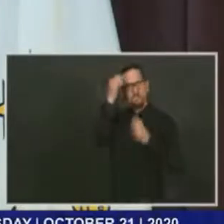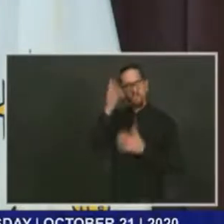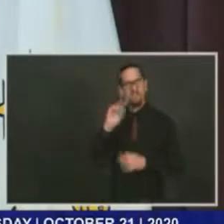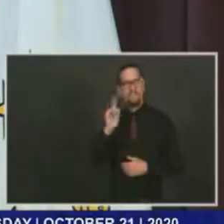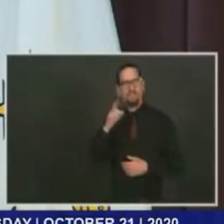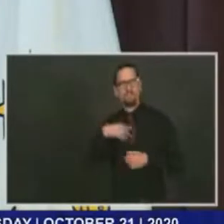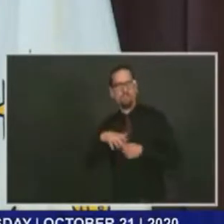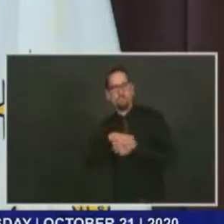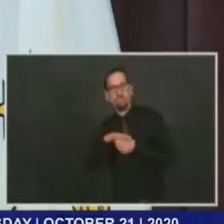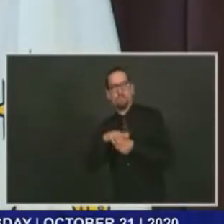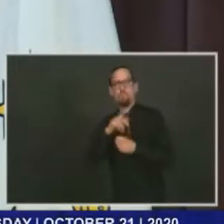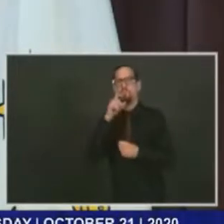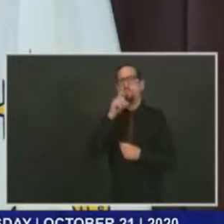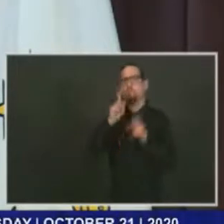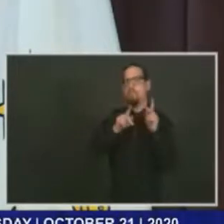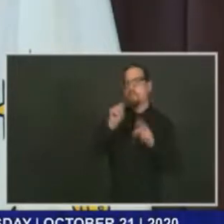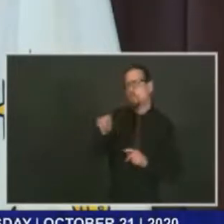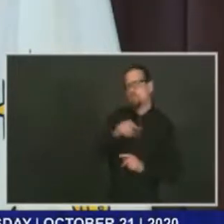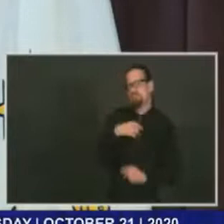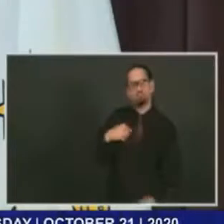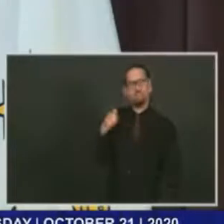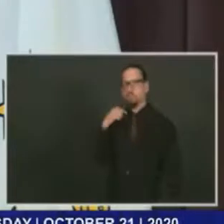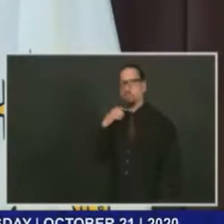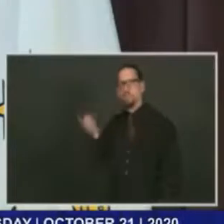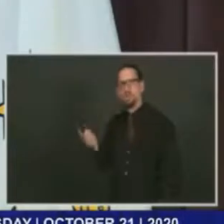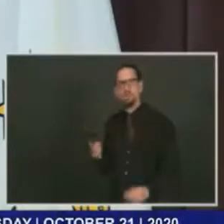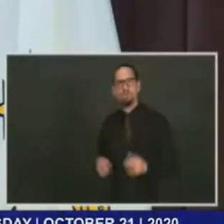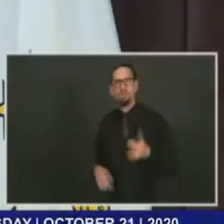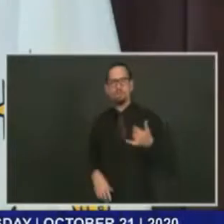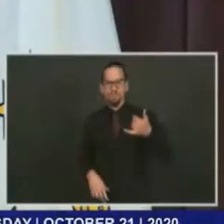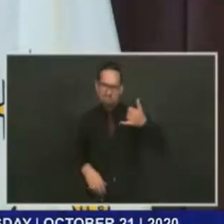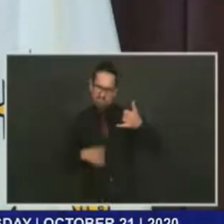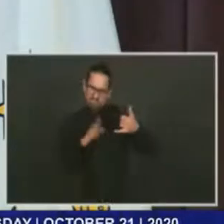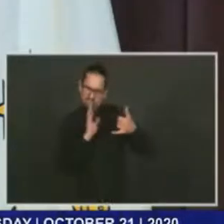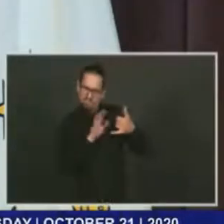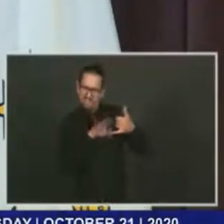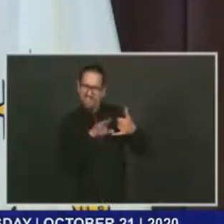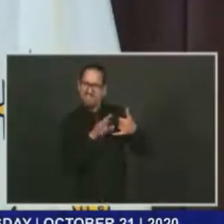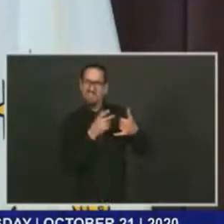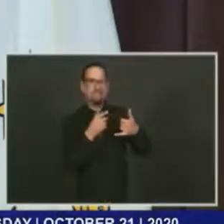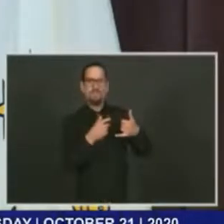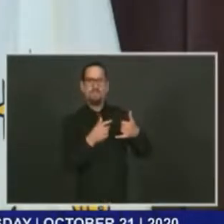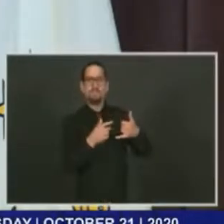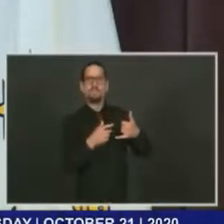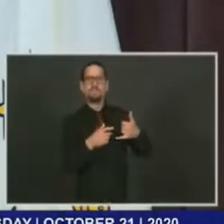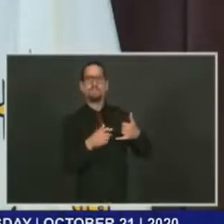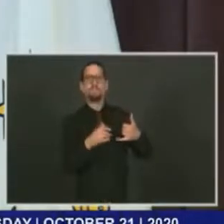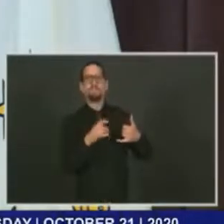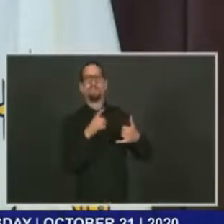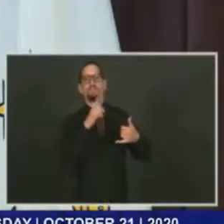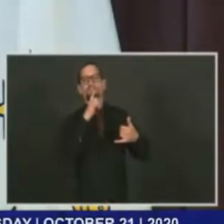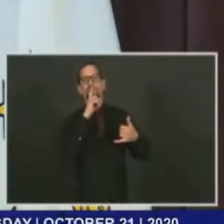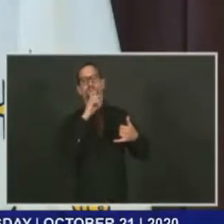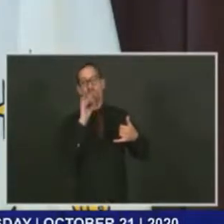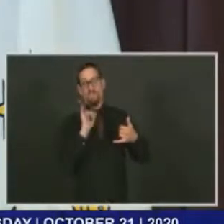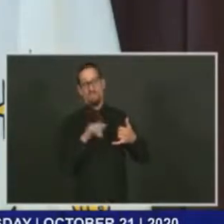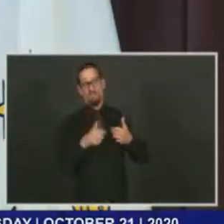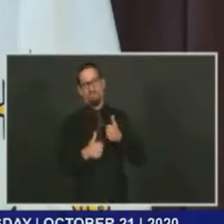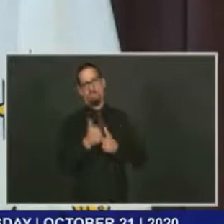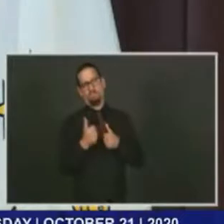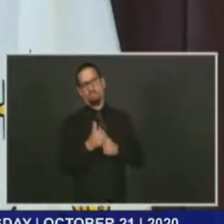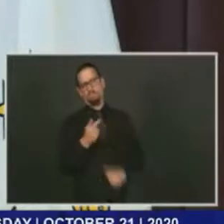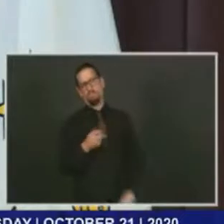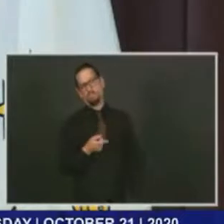attendees at that gathering. This is harmful for all of us as a state. We need you